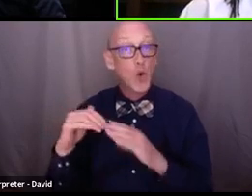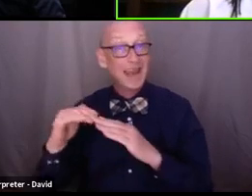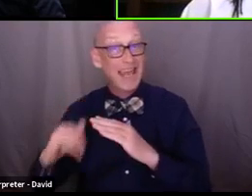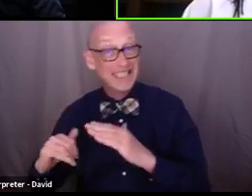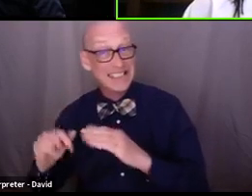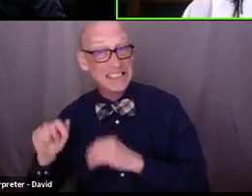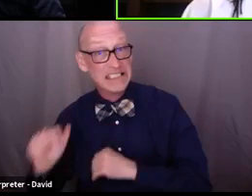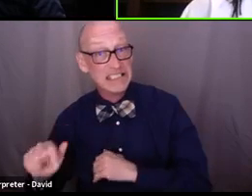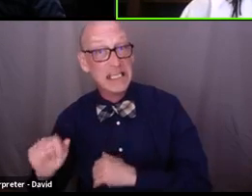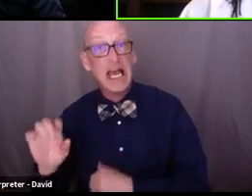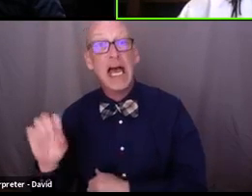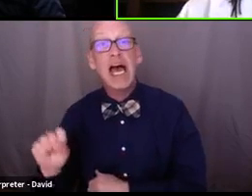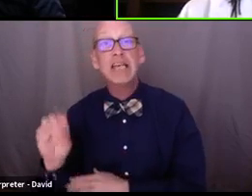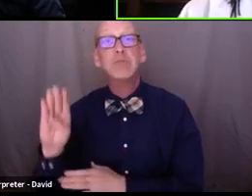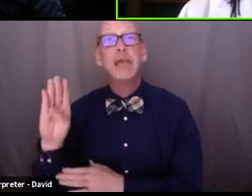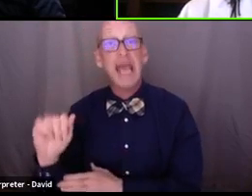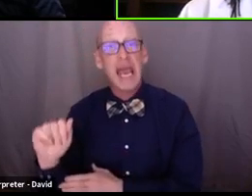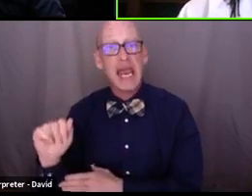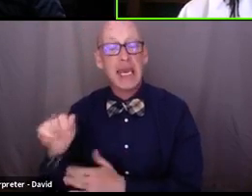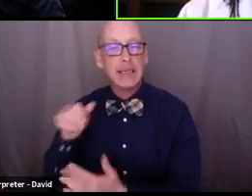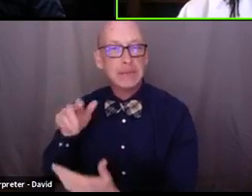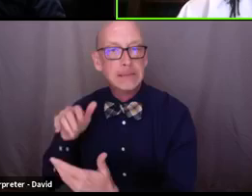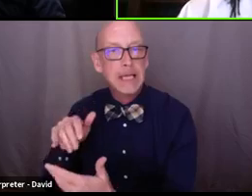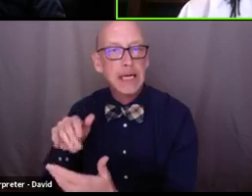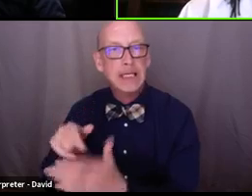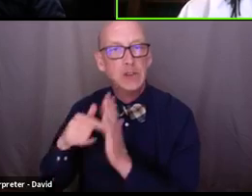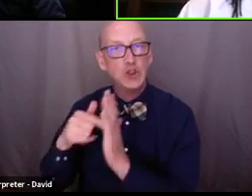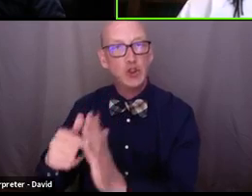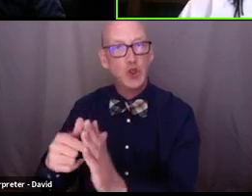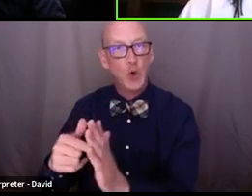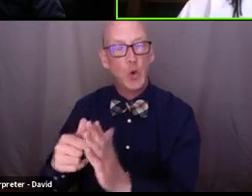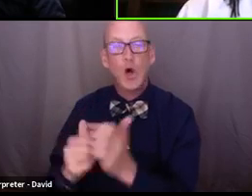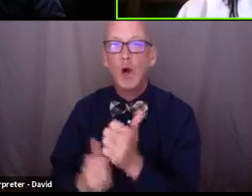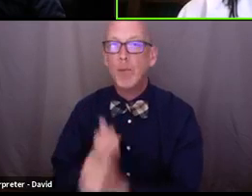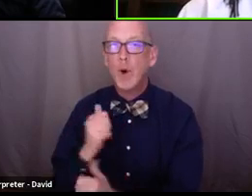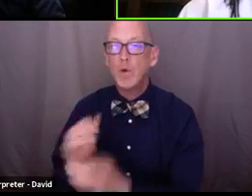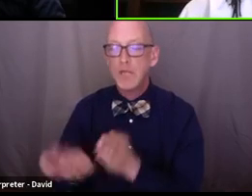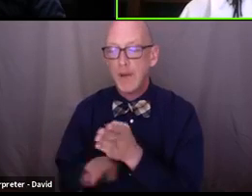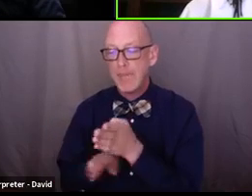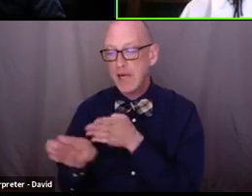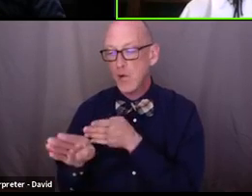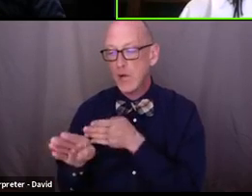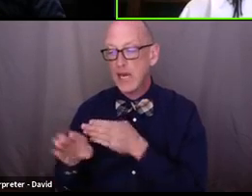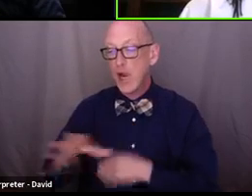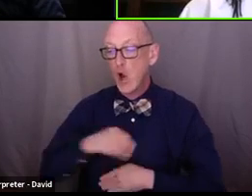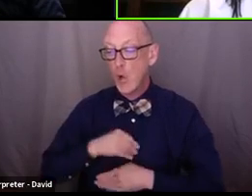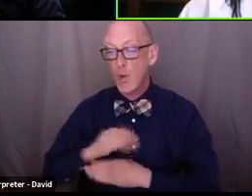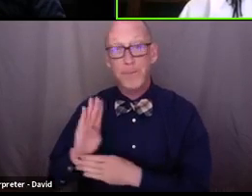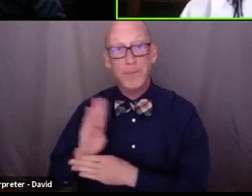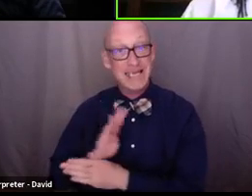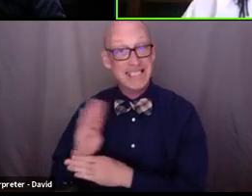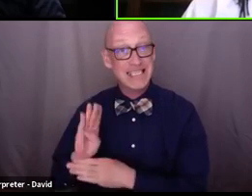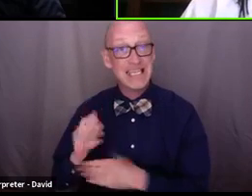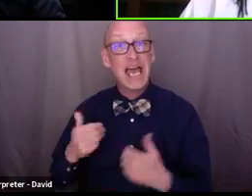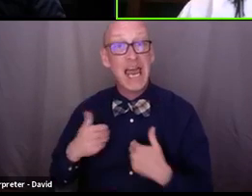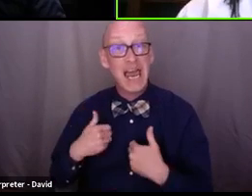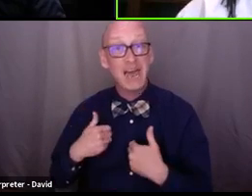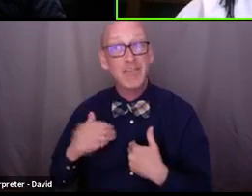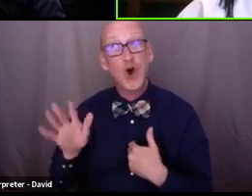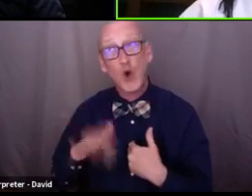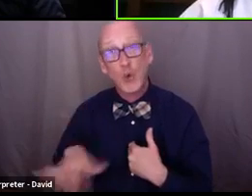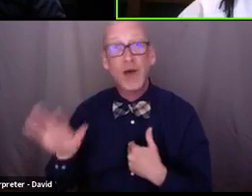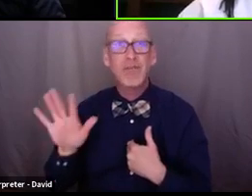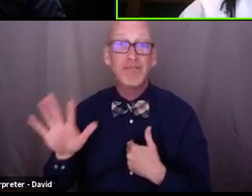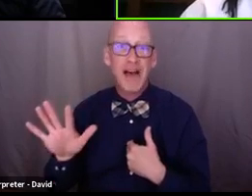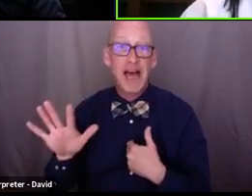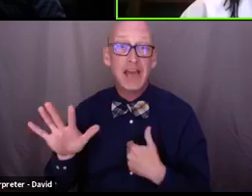The SBA has done a study to show that most minority-owned businesses have around 5, but not more